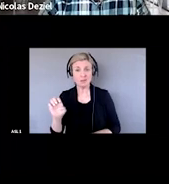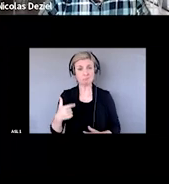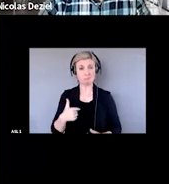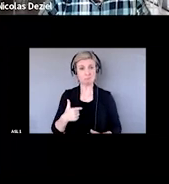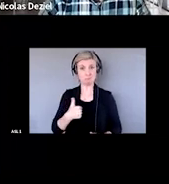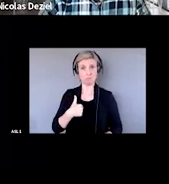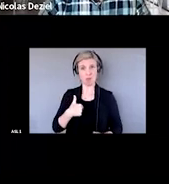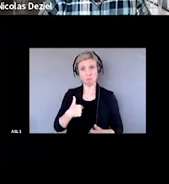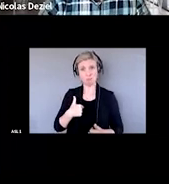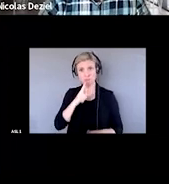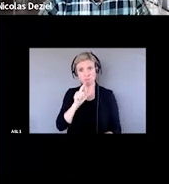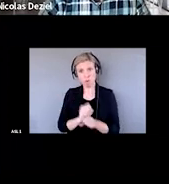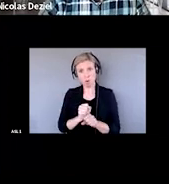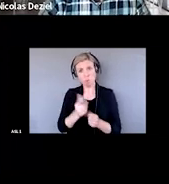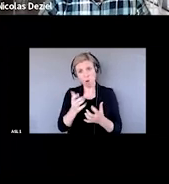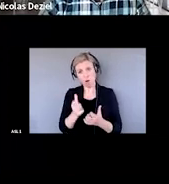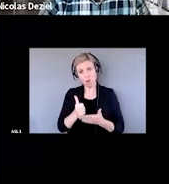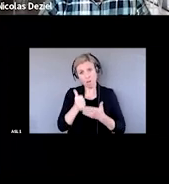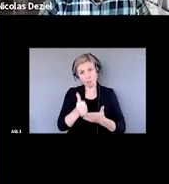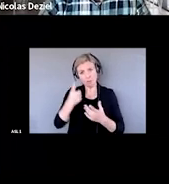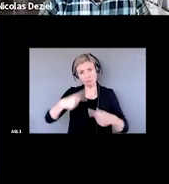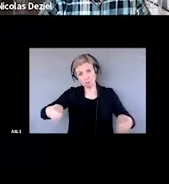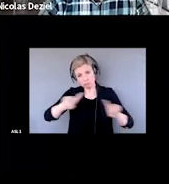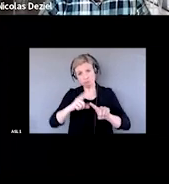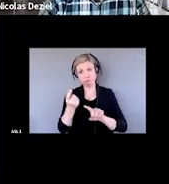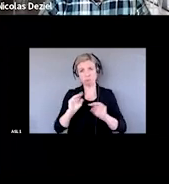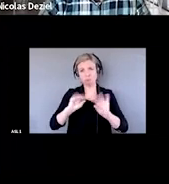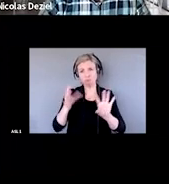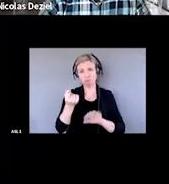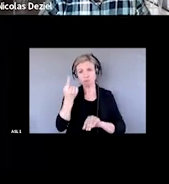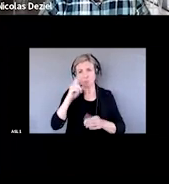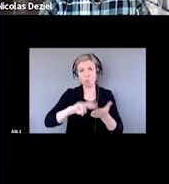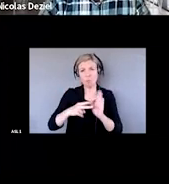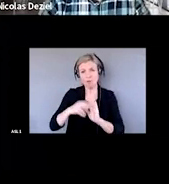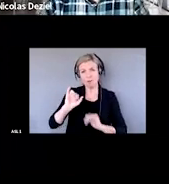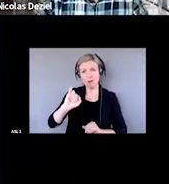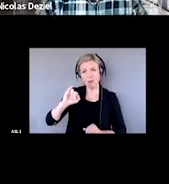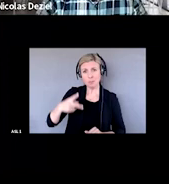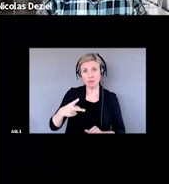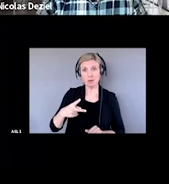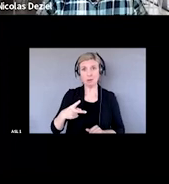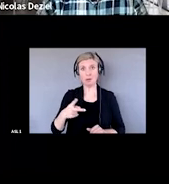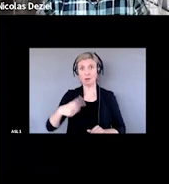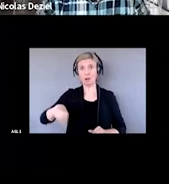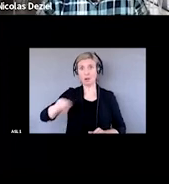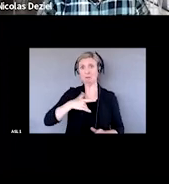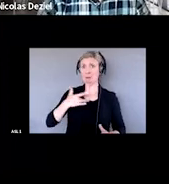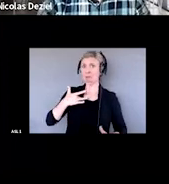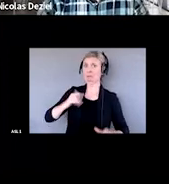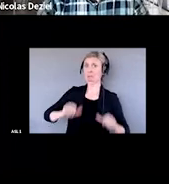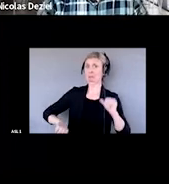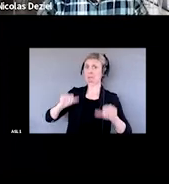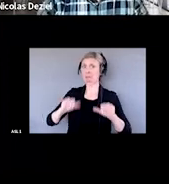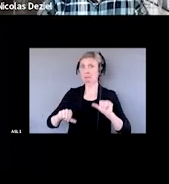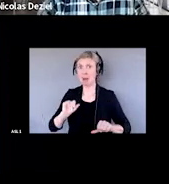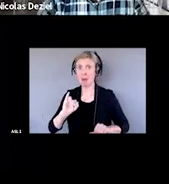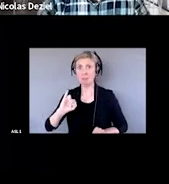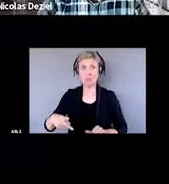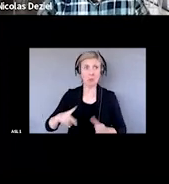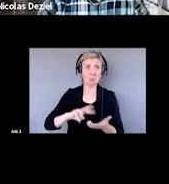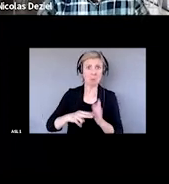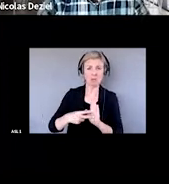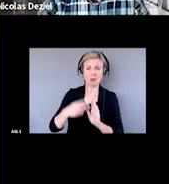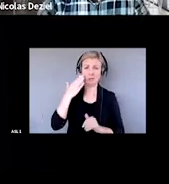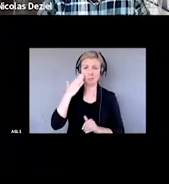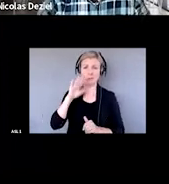topic nowadays. So people really need to understand that IP is not this big complex beast. I mean, it's based on laws and that can be complex, but